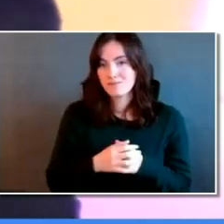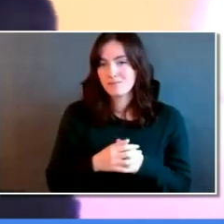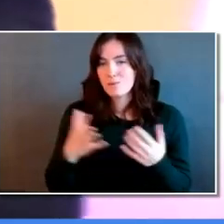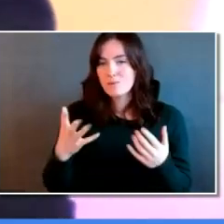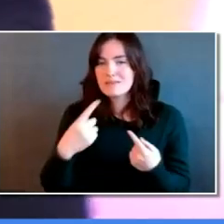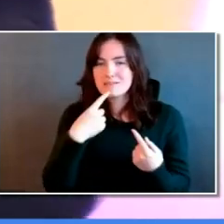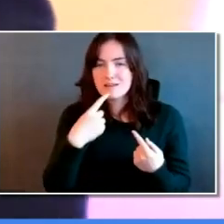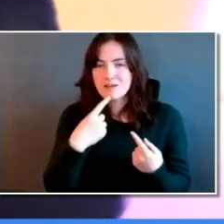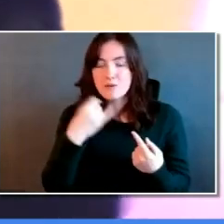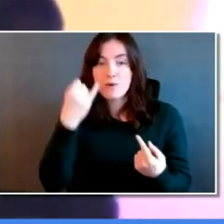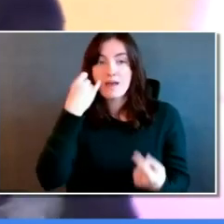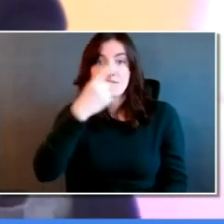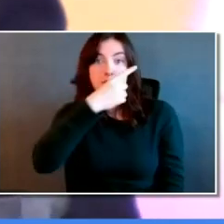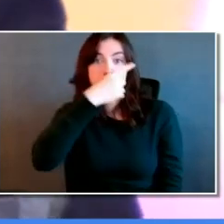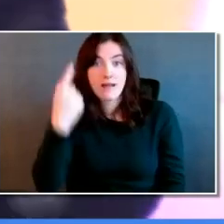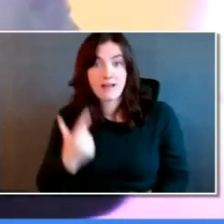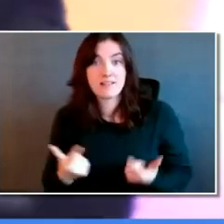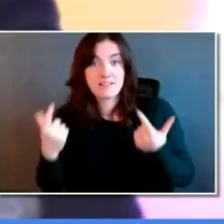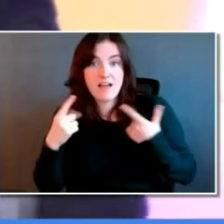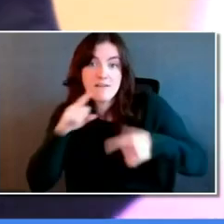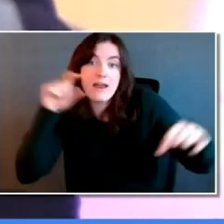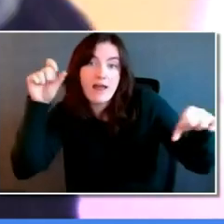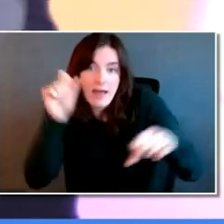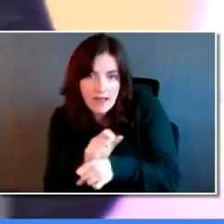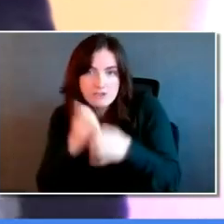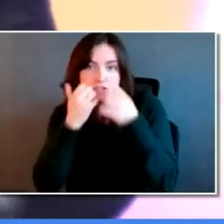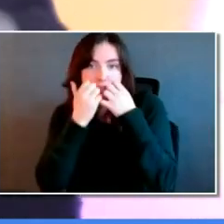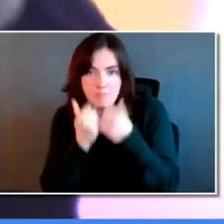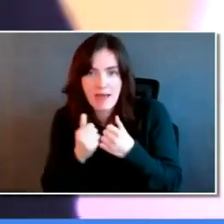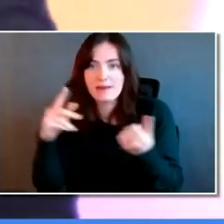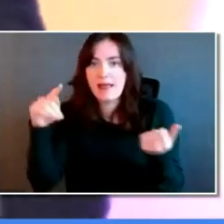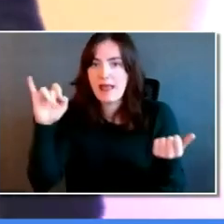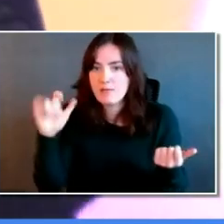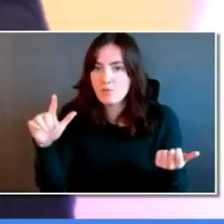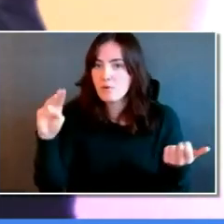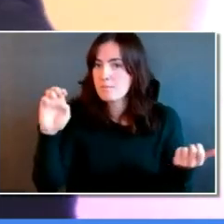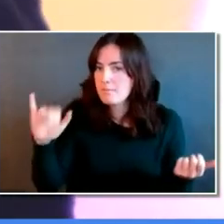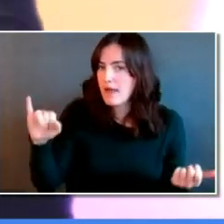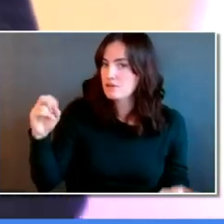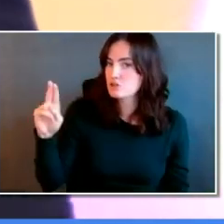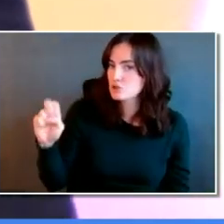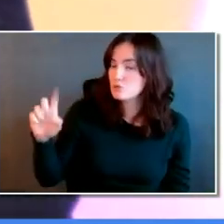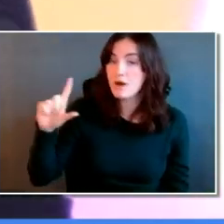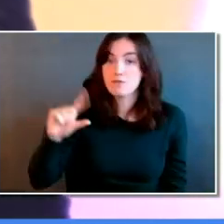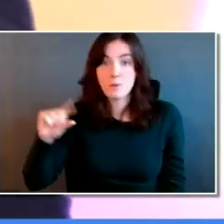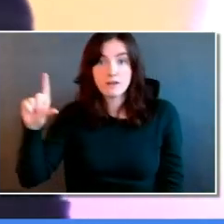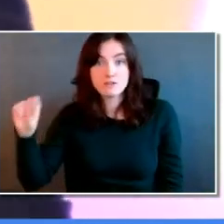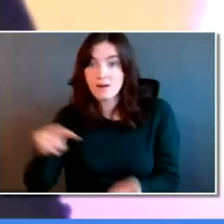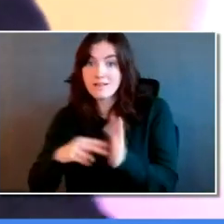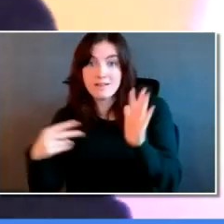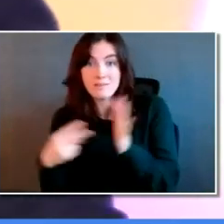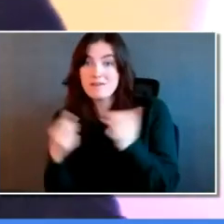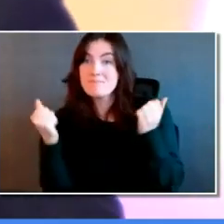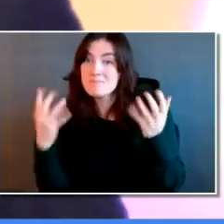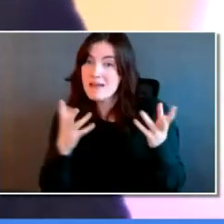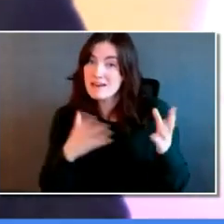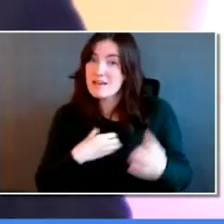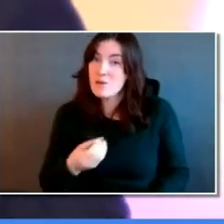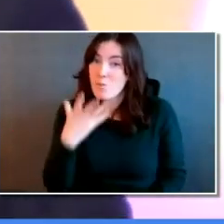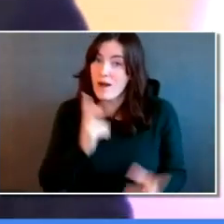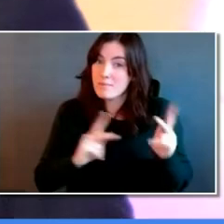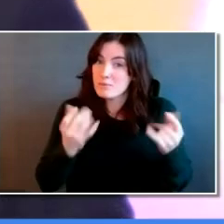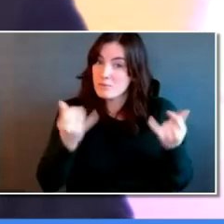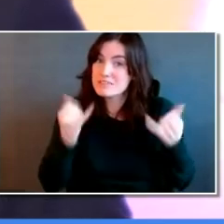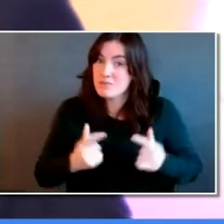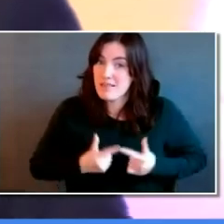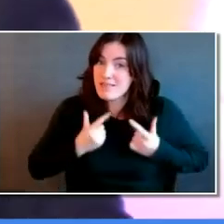that if black lives had mattered in April and May and June of 2020, then a lot of white folks would still be with